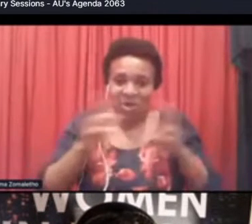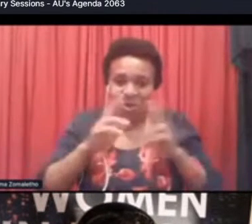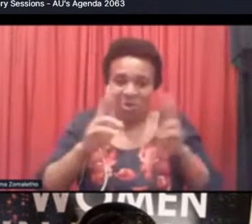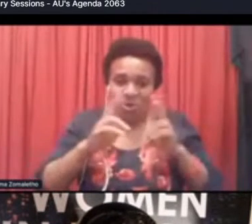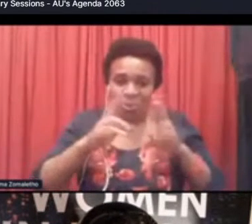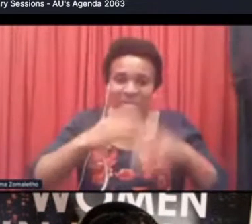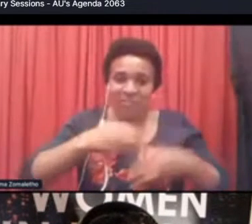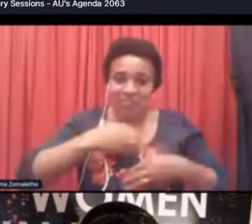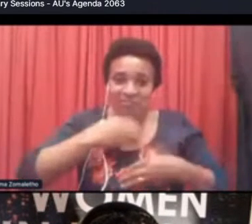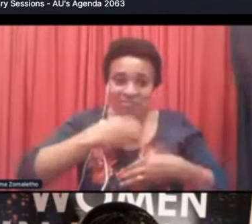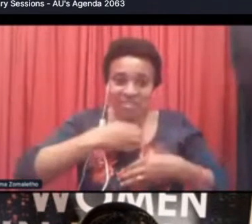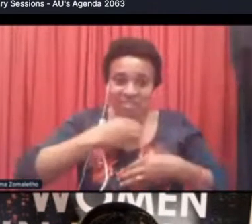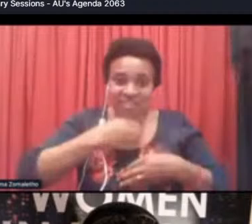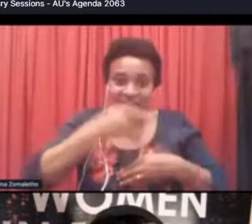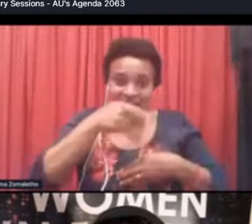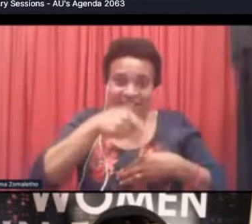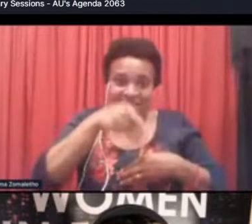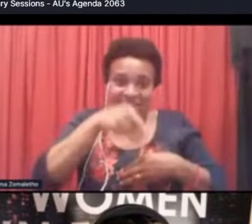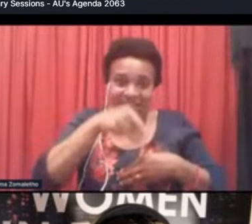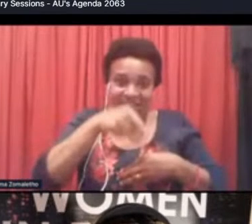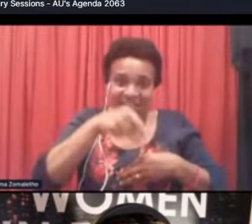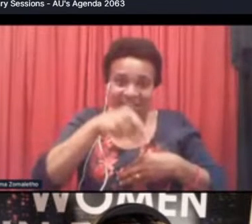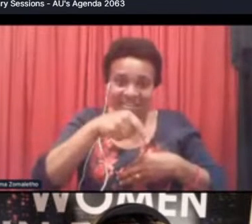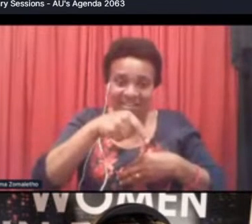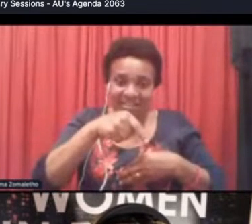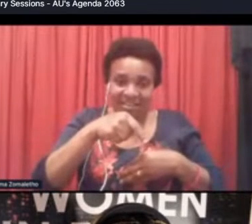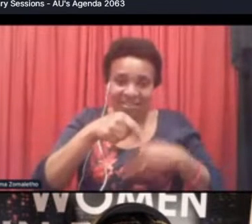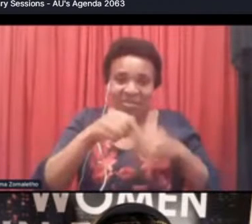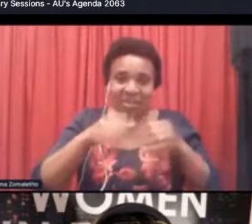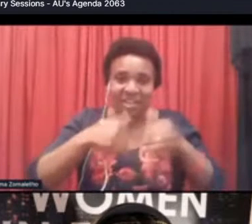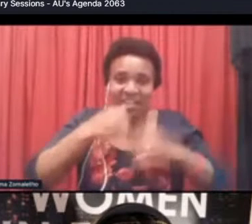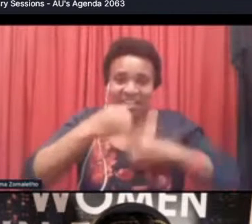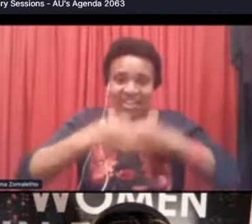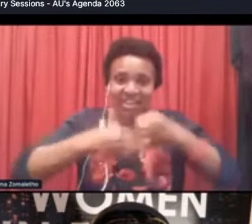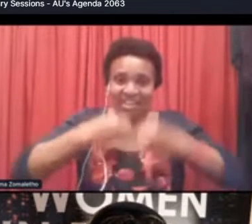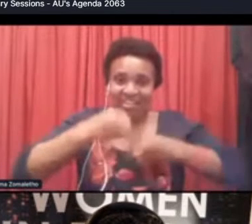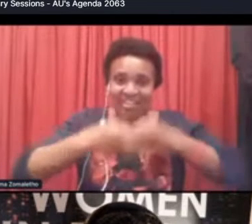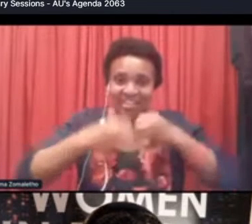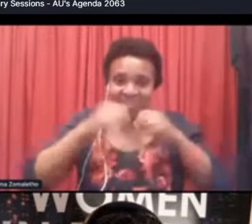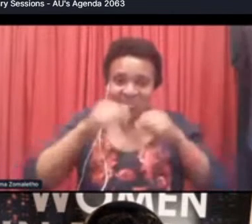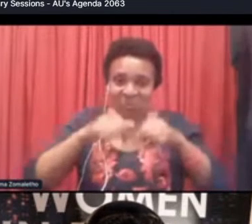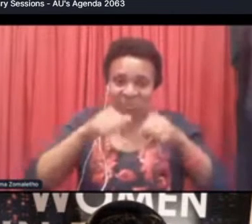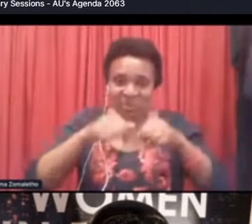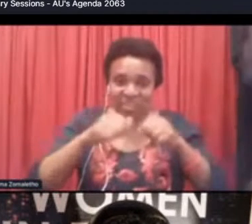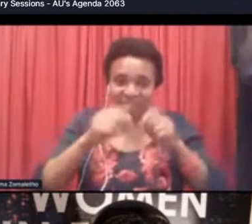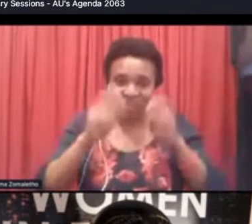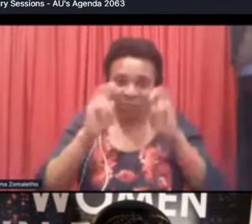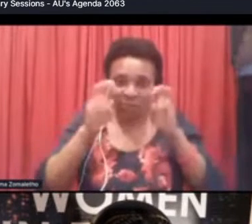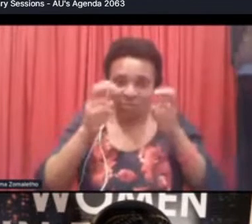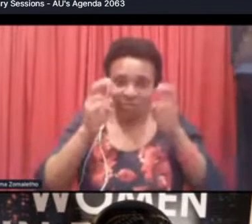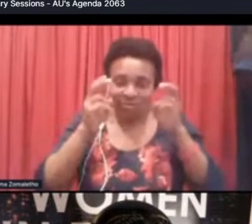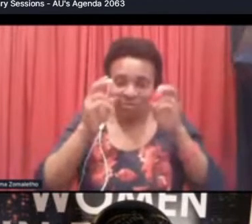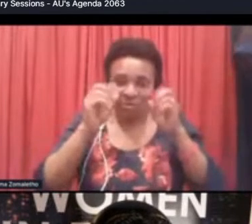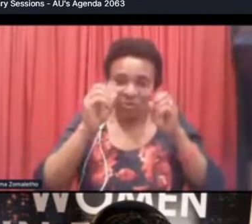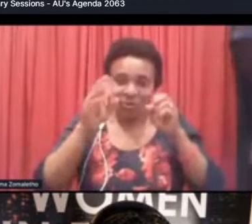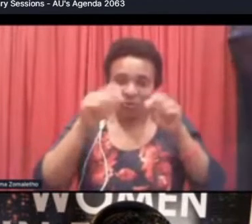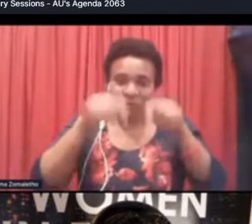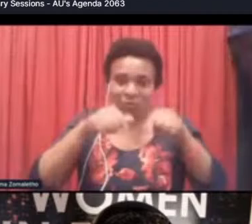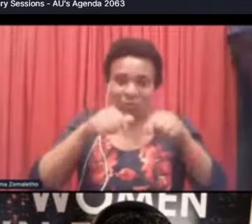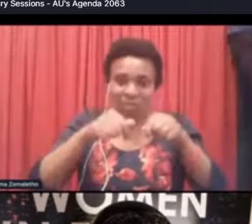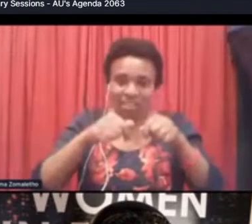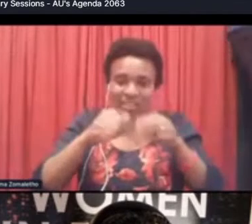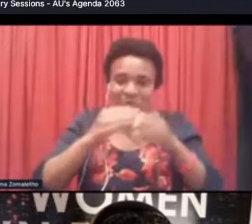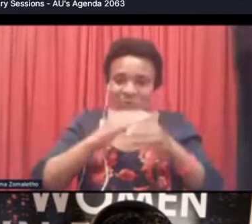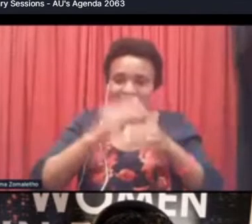here, and very, very excited to be on this topic of today. As I introduce them, they will get started as we wait